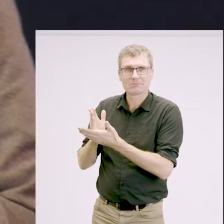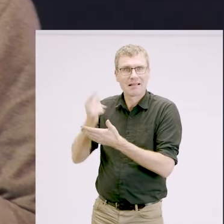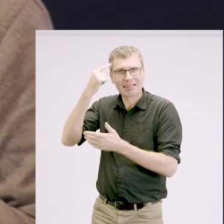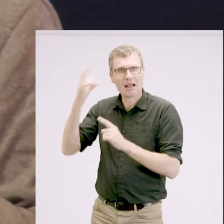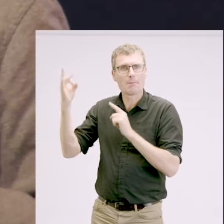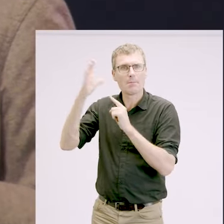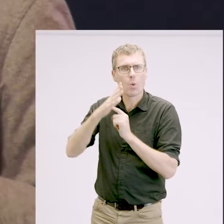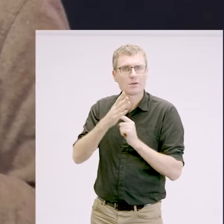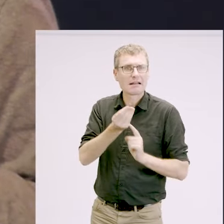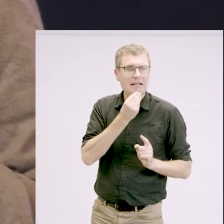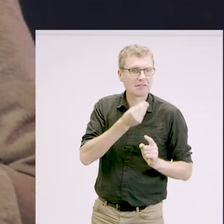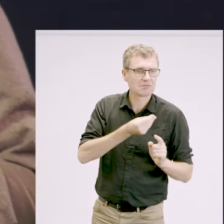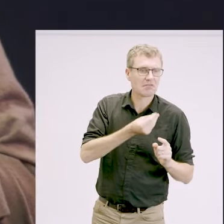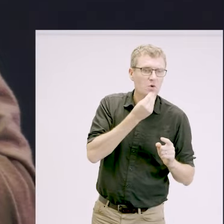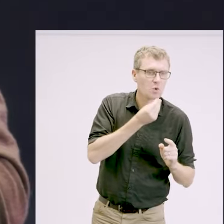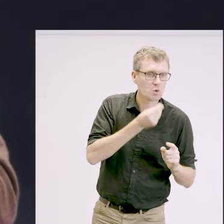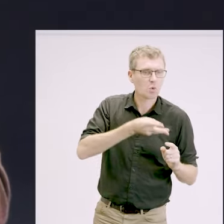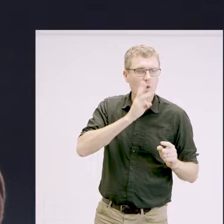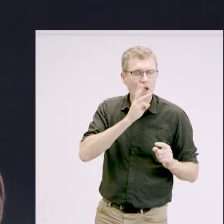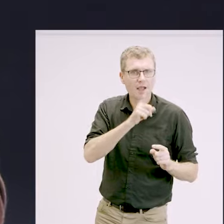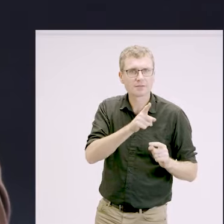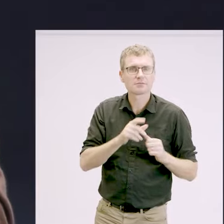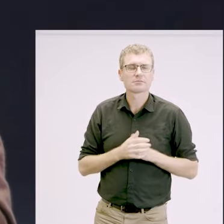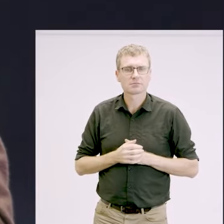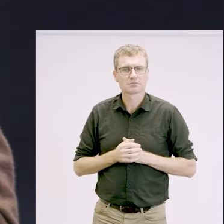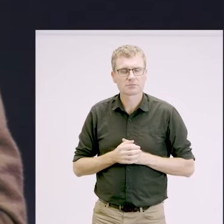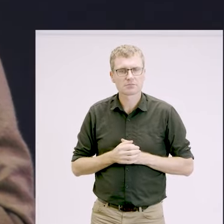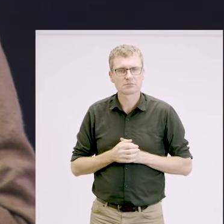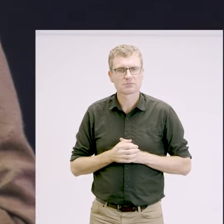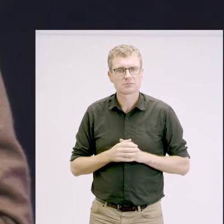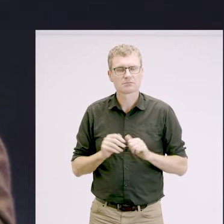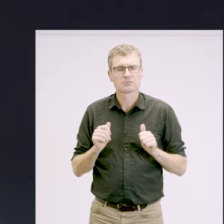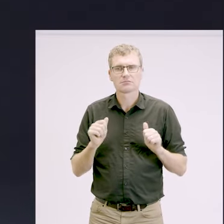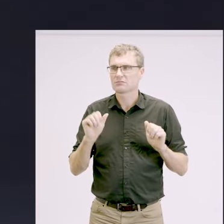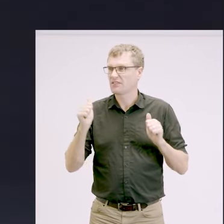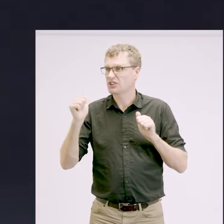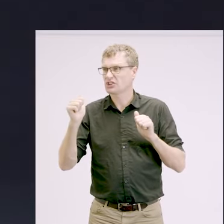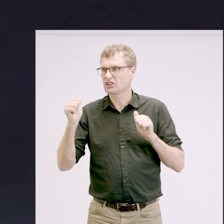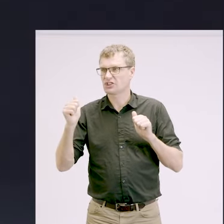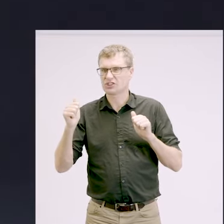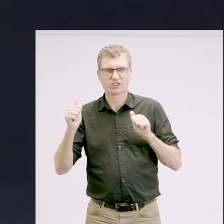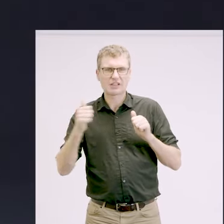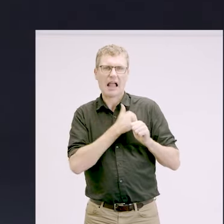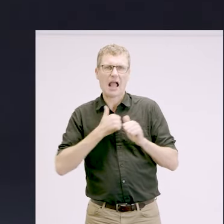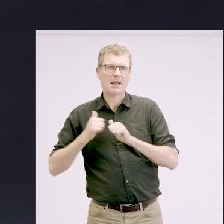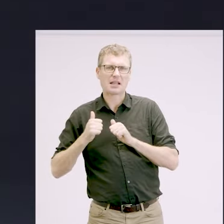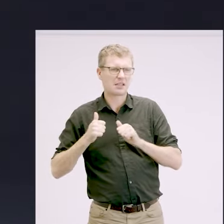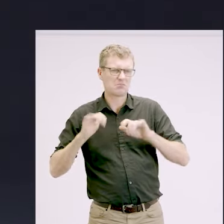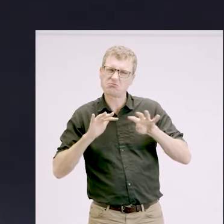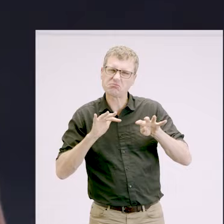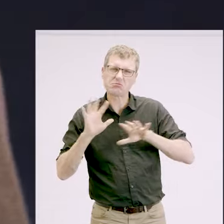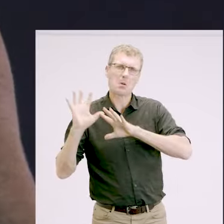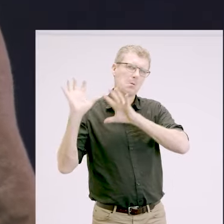care about, you know, whether he eats the food and wine? I mean, you've had like empires overthrown another empire and they've been